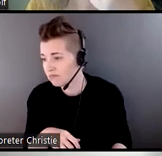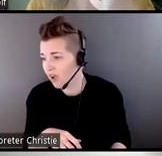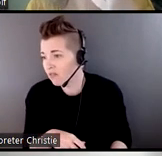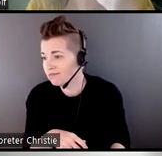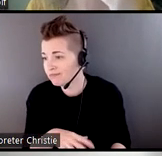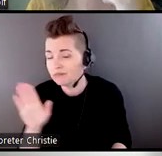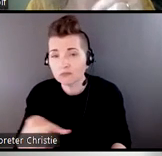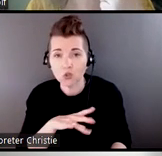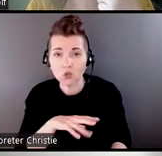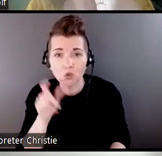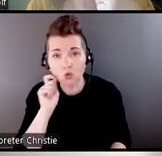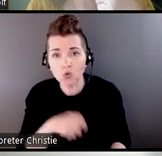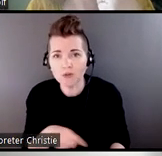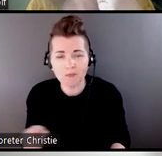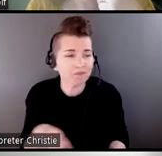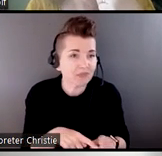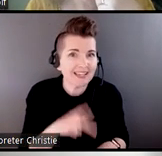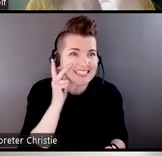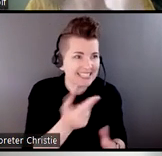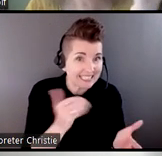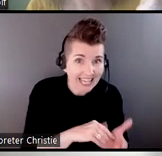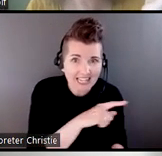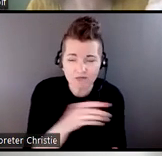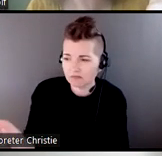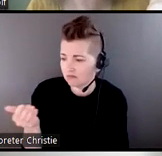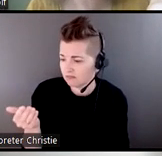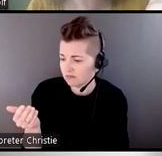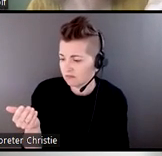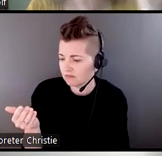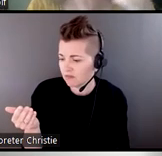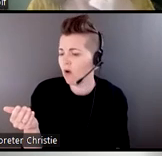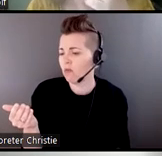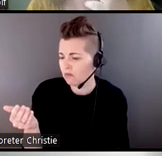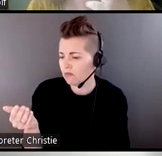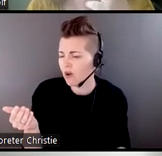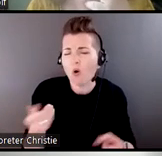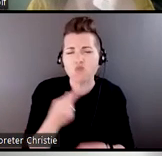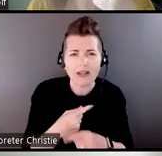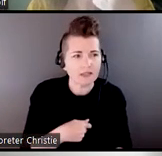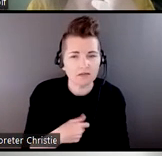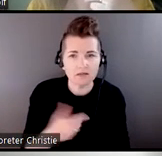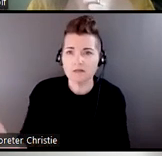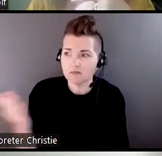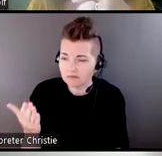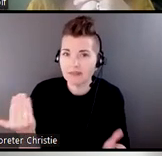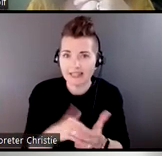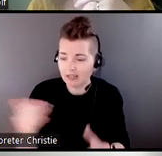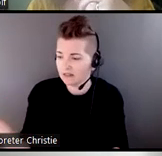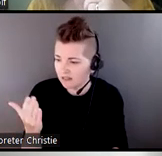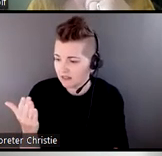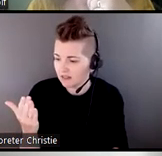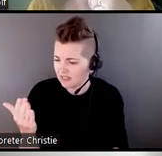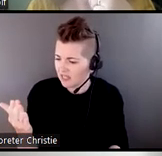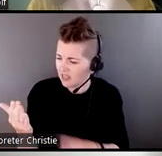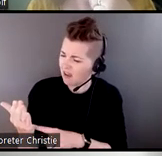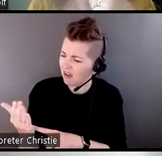oh yeah, I did hear something about that. Maybe email 4 or 5 makes them go, you know what? I do want to learn more